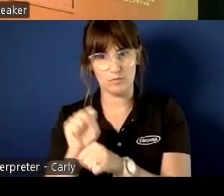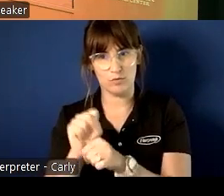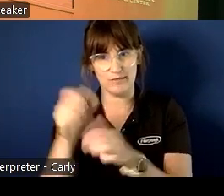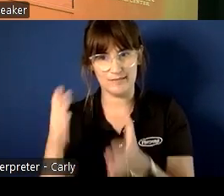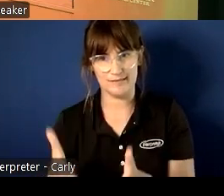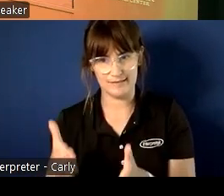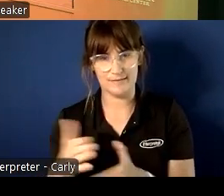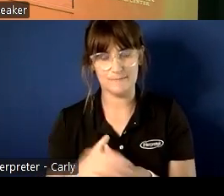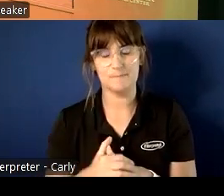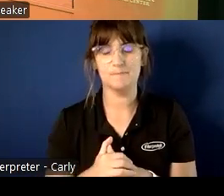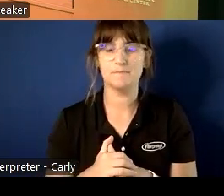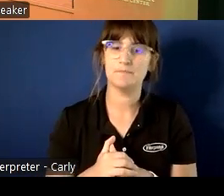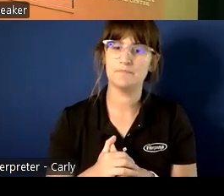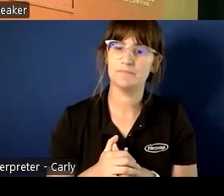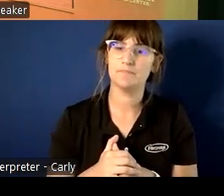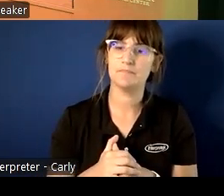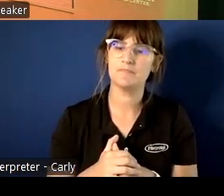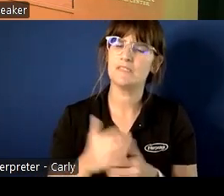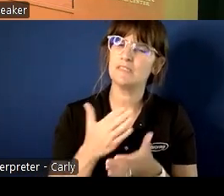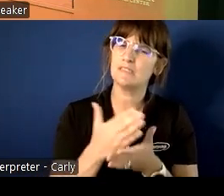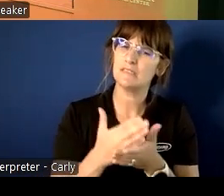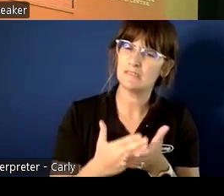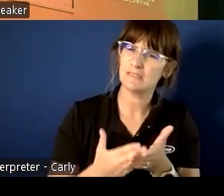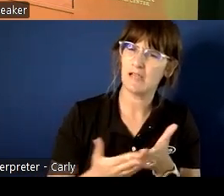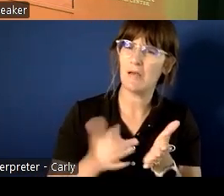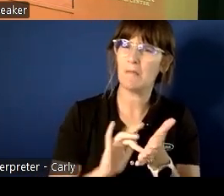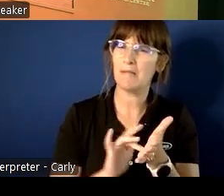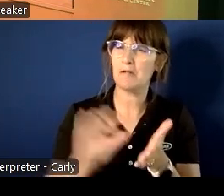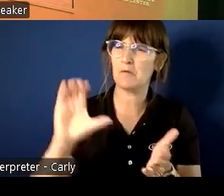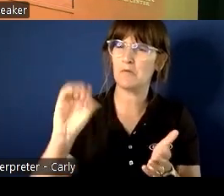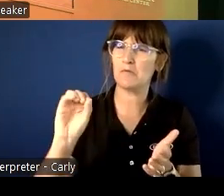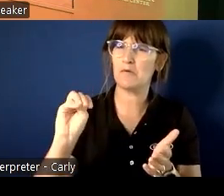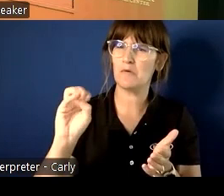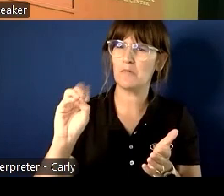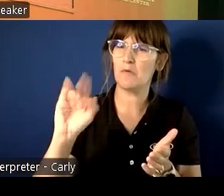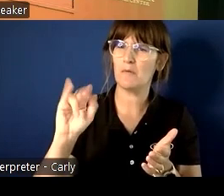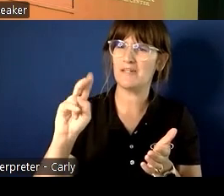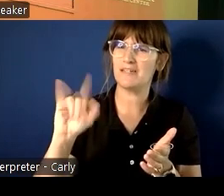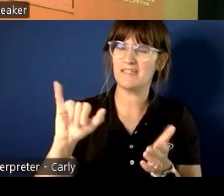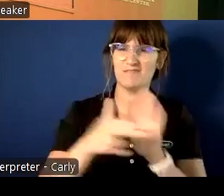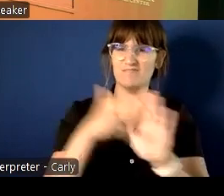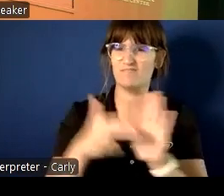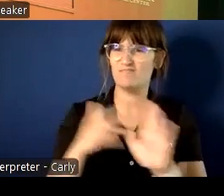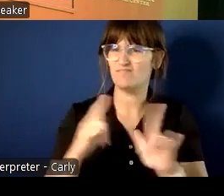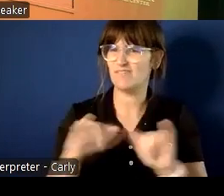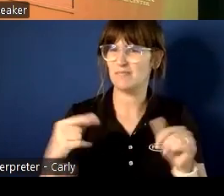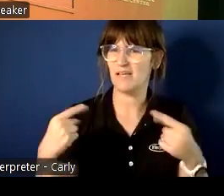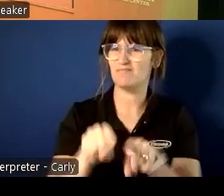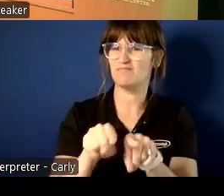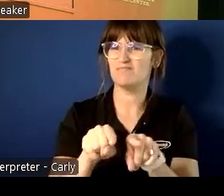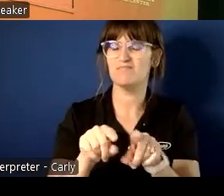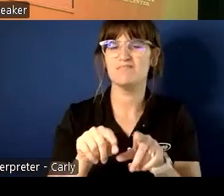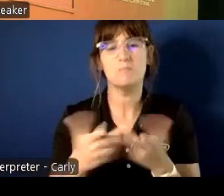And they had some medical comorbidities, but not severely. So these are relatively